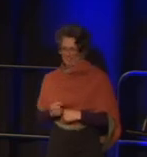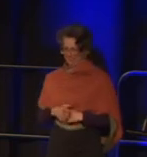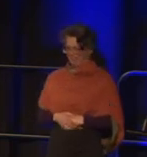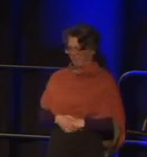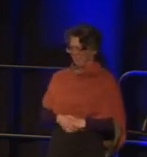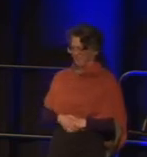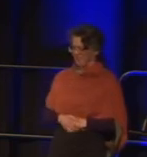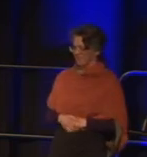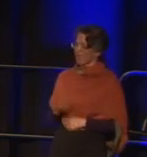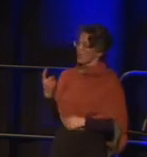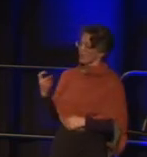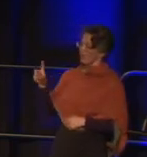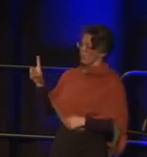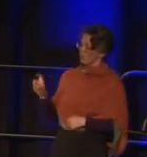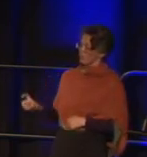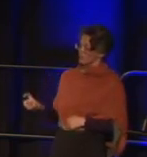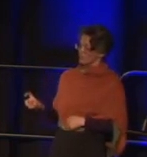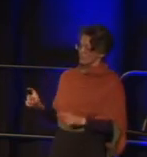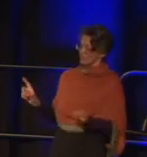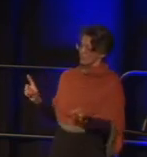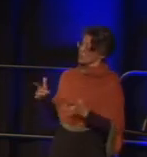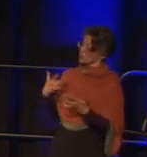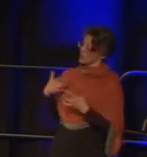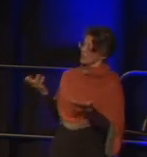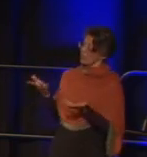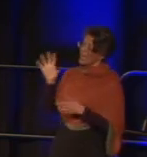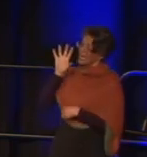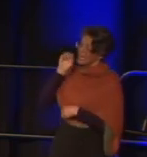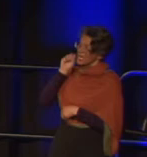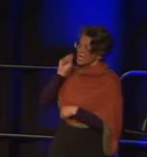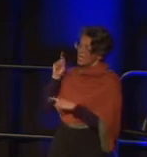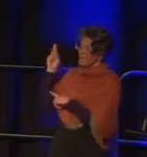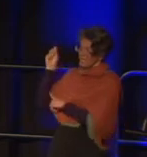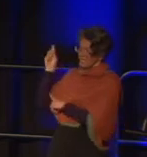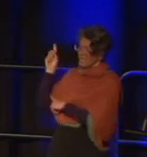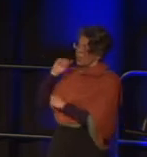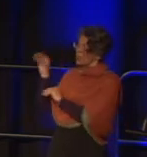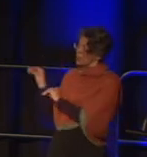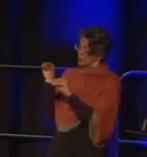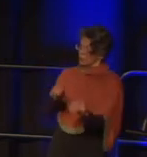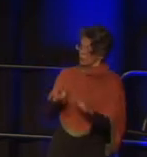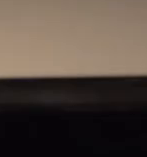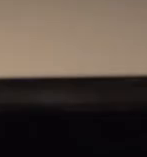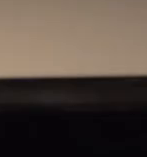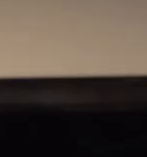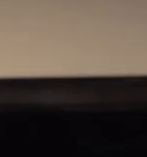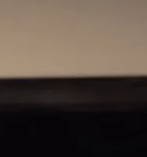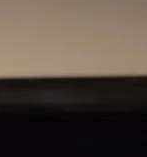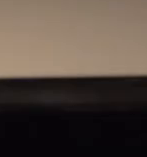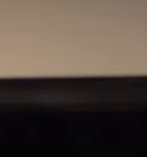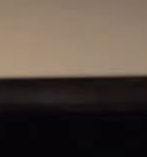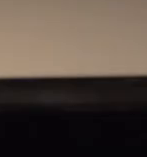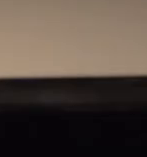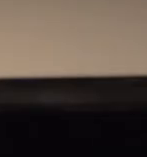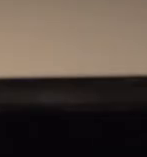And the other question for you, I guess, is that you live in Kirikiri. Mm-hmm. Will you move to the fine city of Whangarei if you